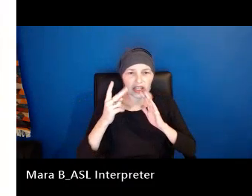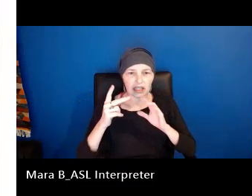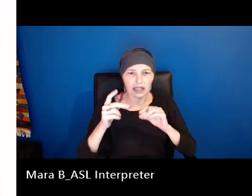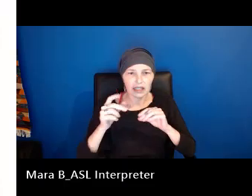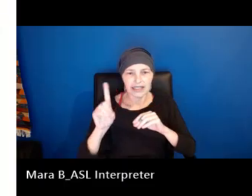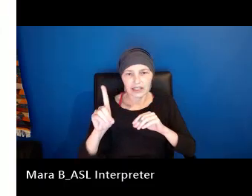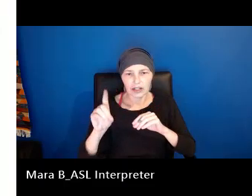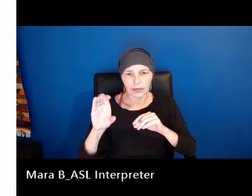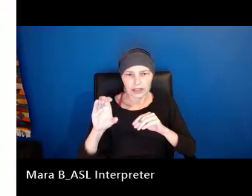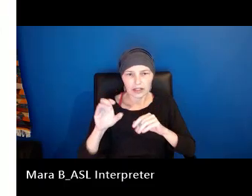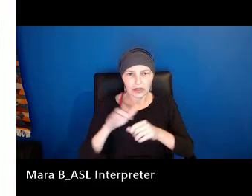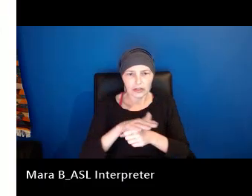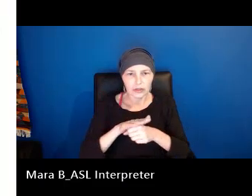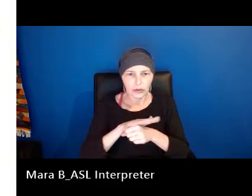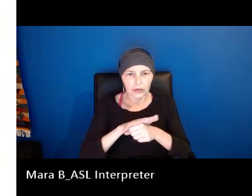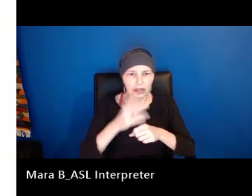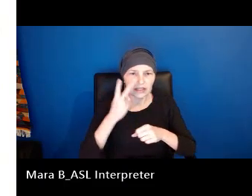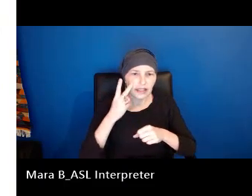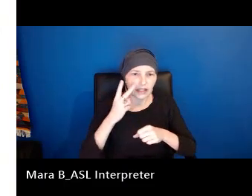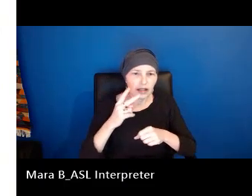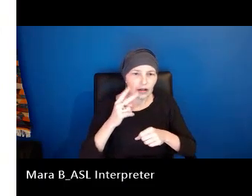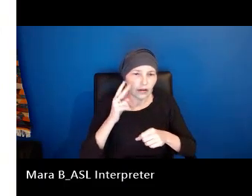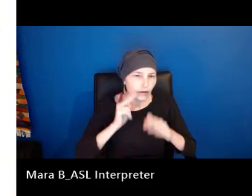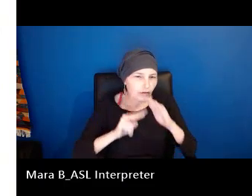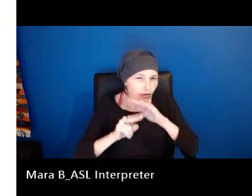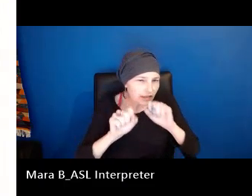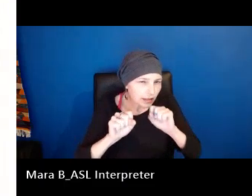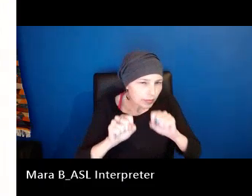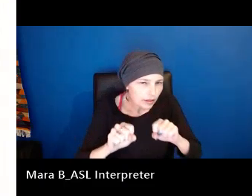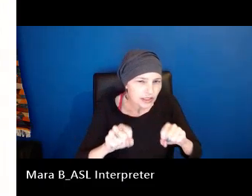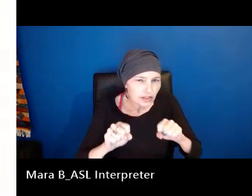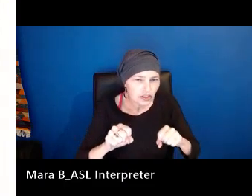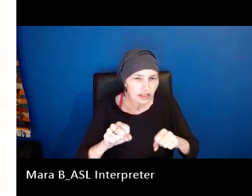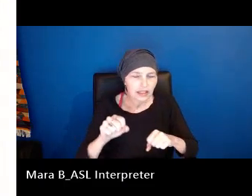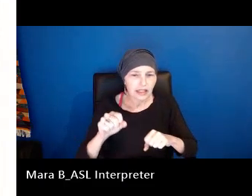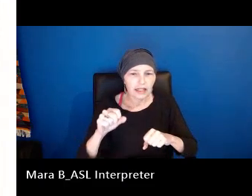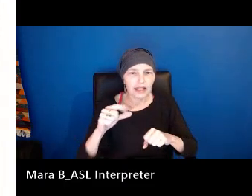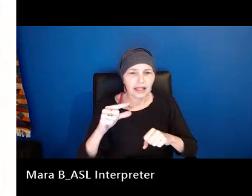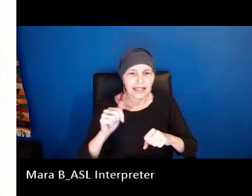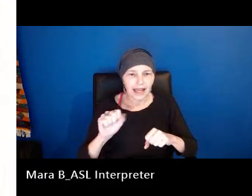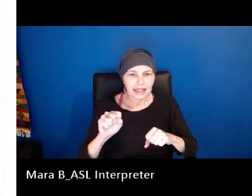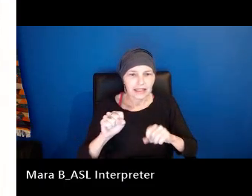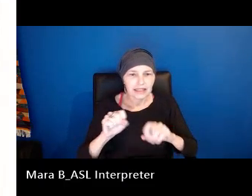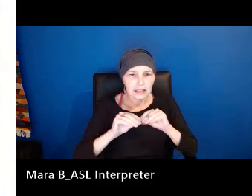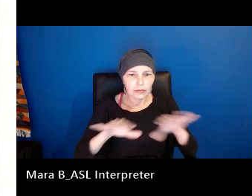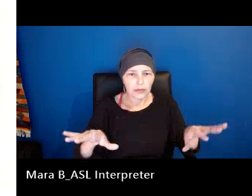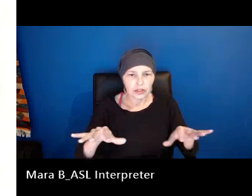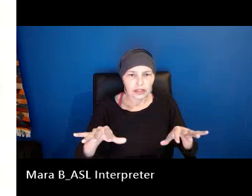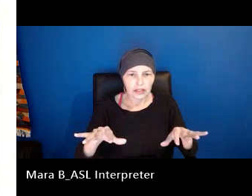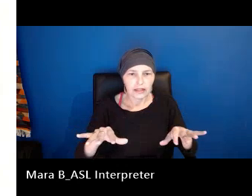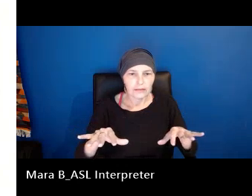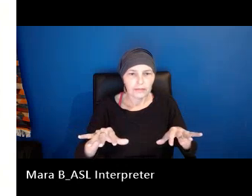sure that the foreseeable and potential gas distribution pipeline replacement